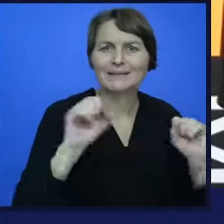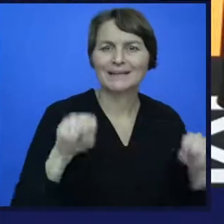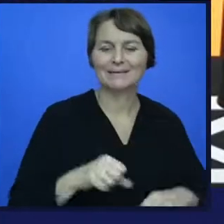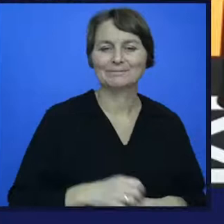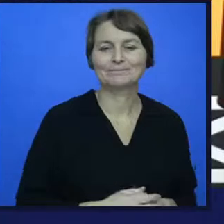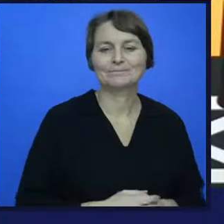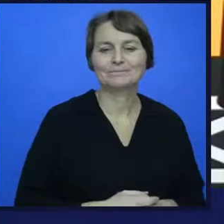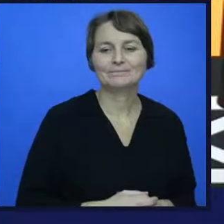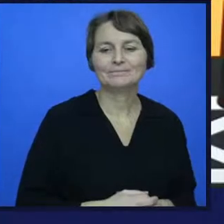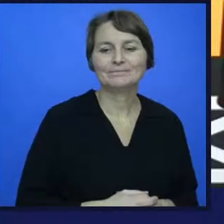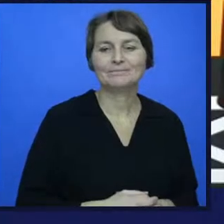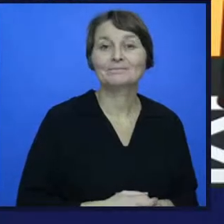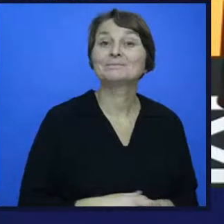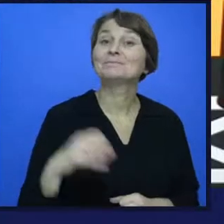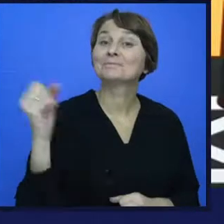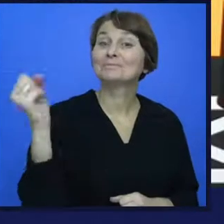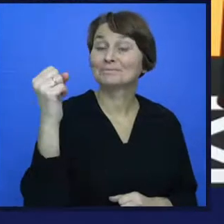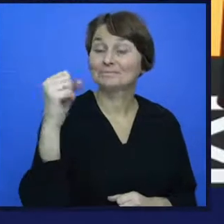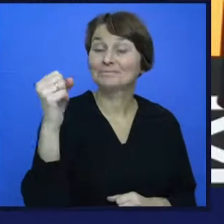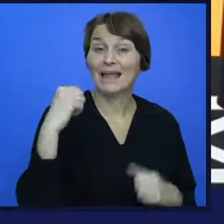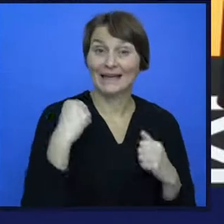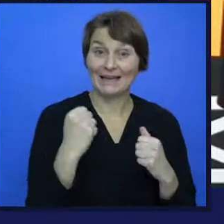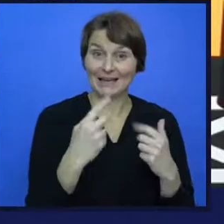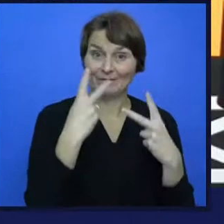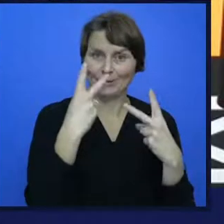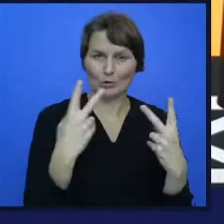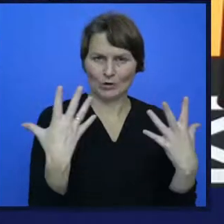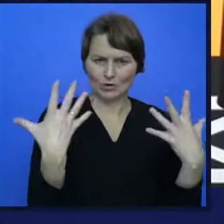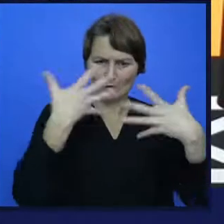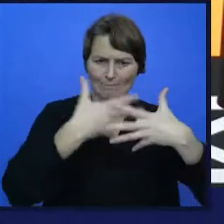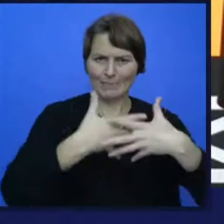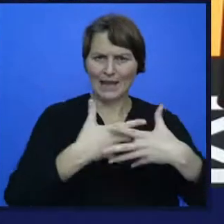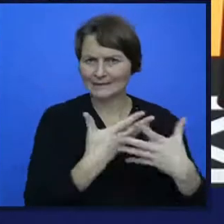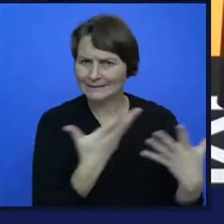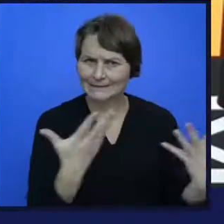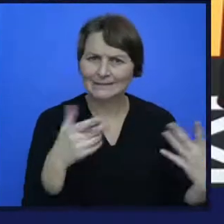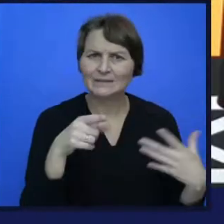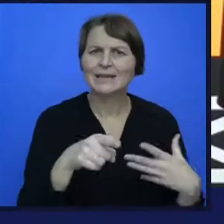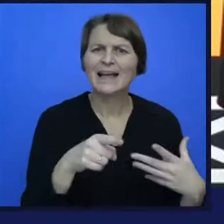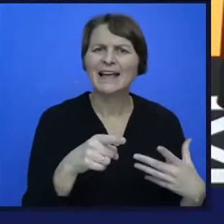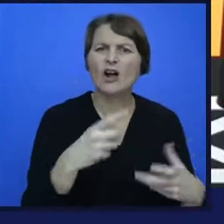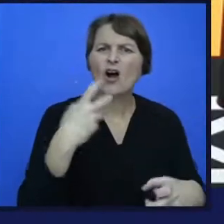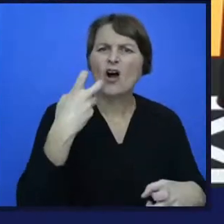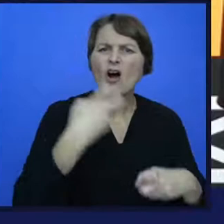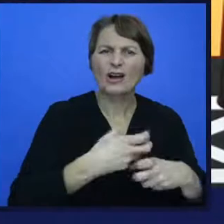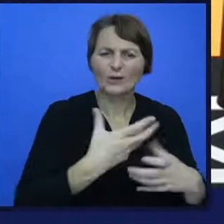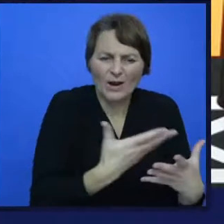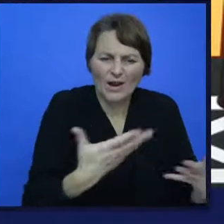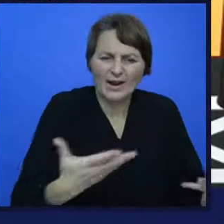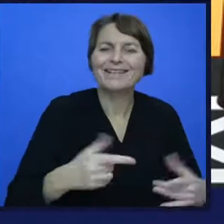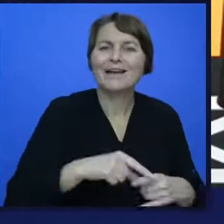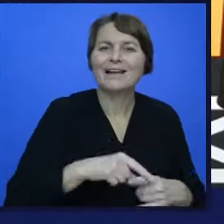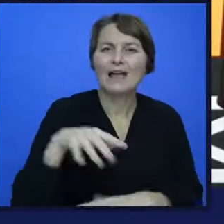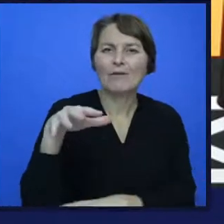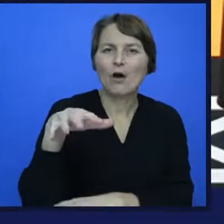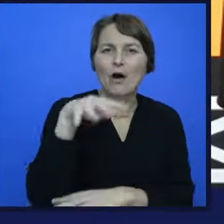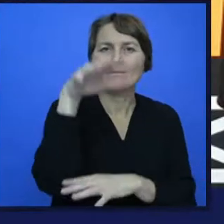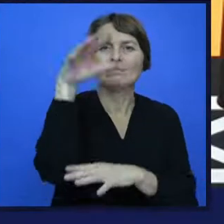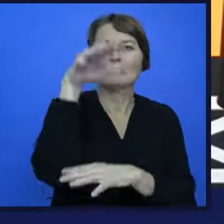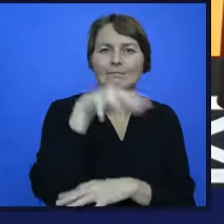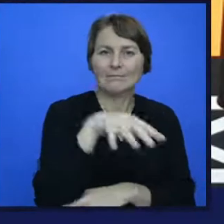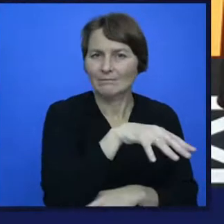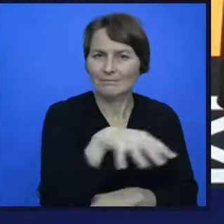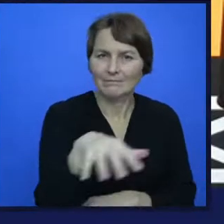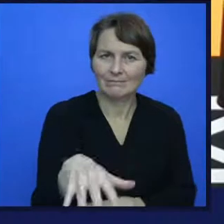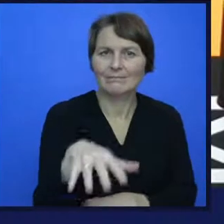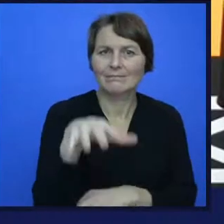what we had available to us in terms of hardware. So an ARM processor with 2 gig of RAM and